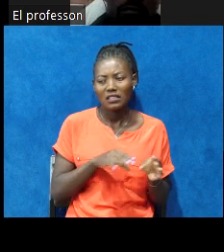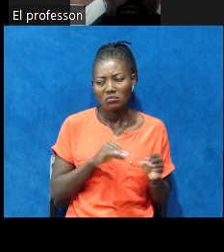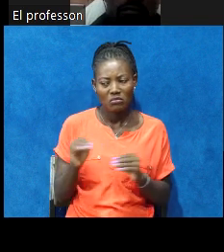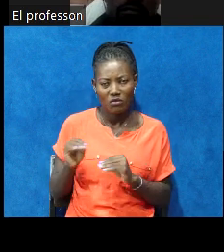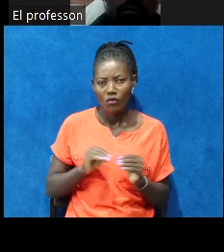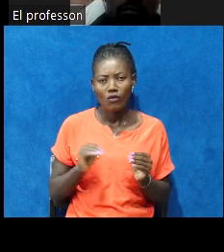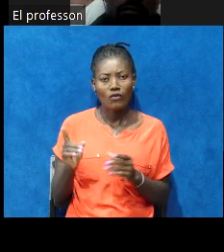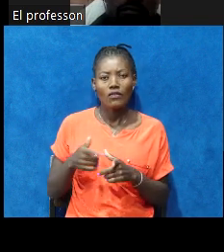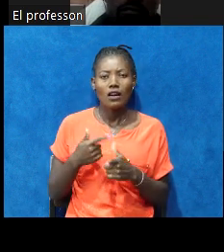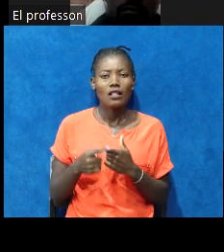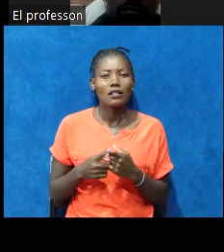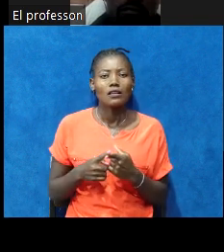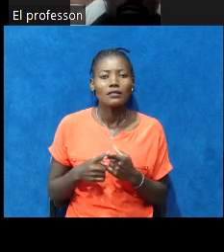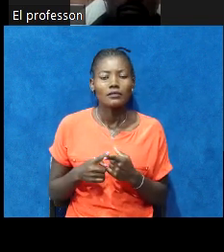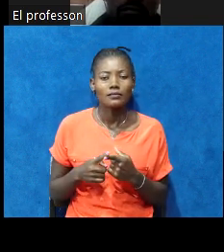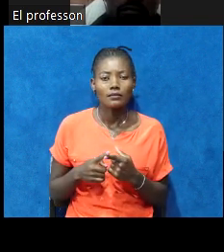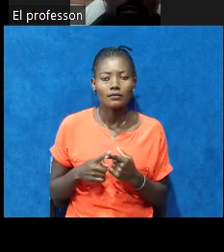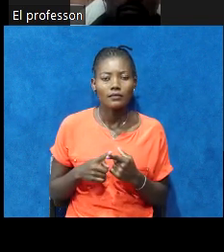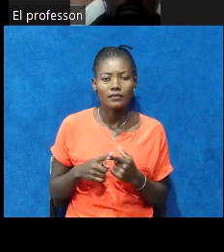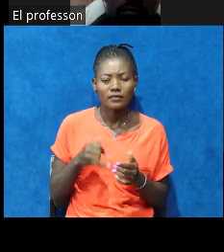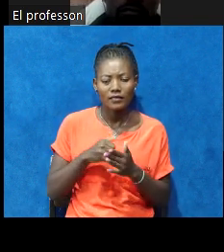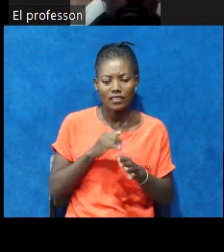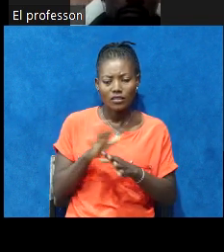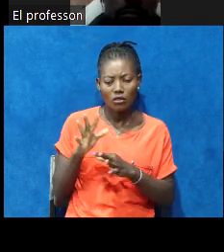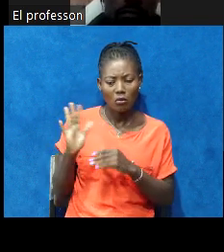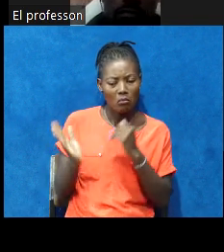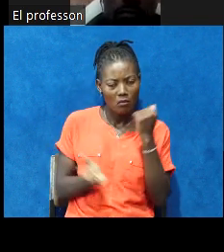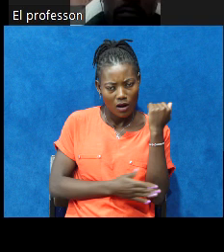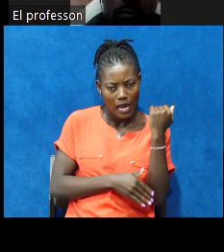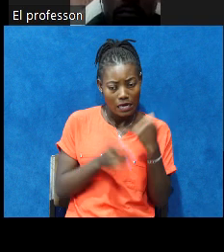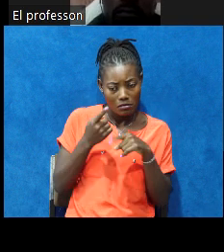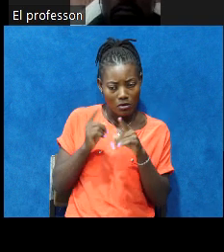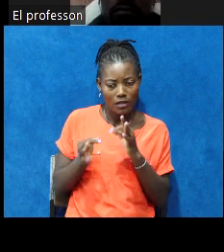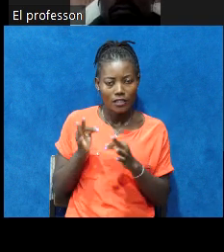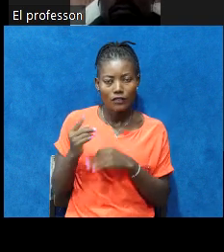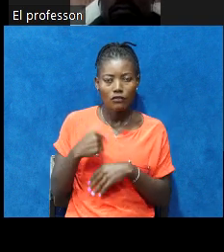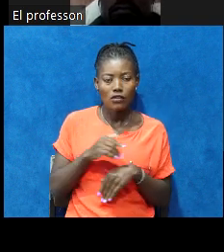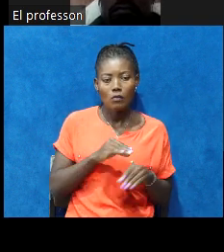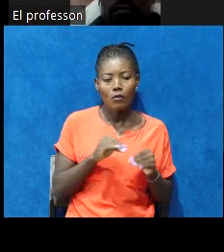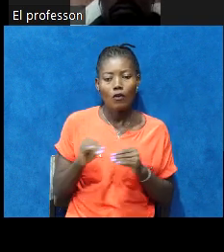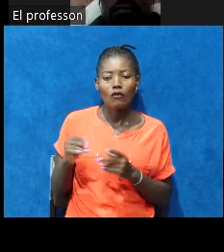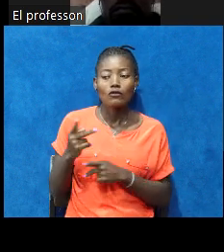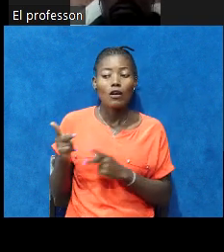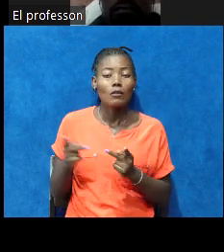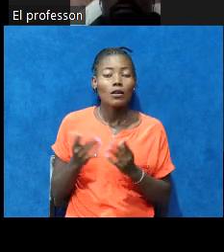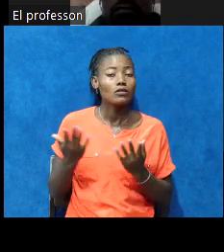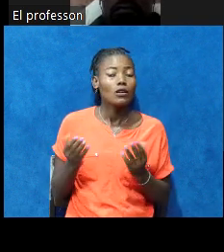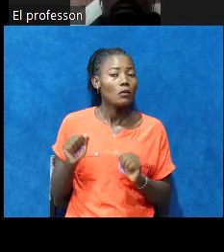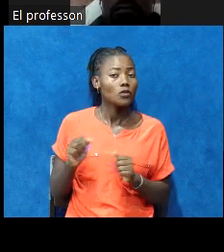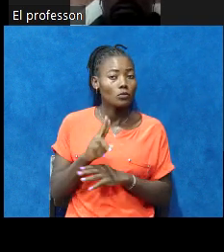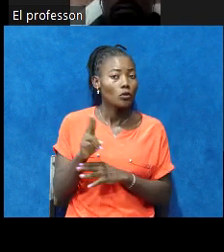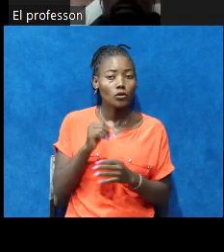move. And then it's not necessarily bad, but if we get to the sweet spot where you're able to use it as